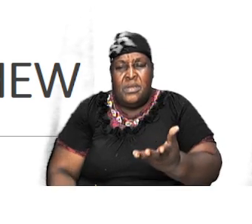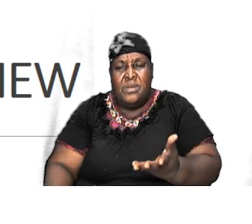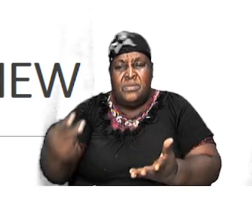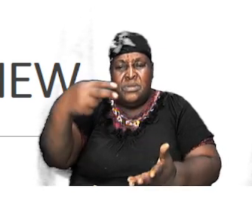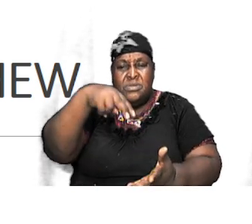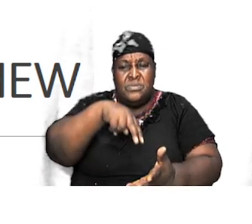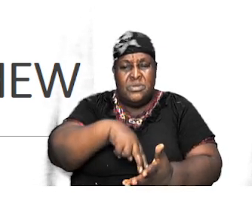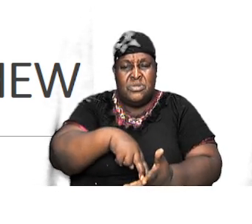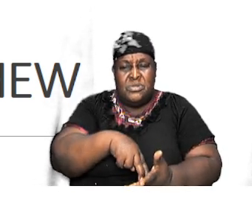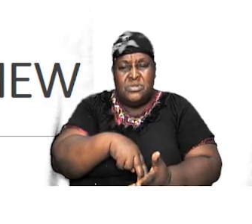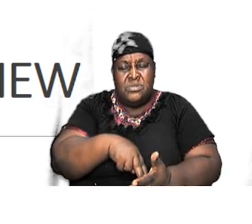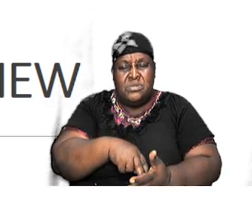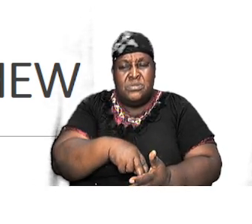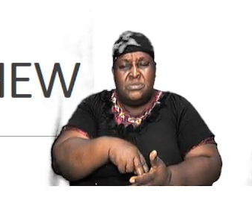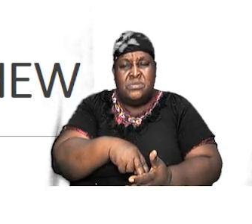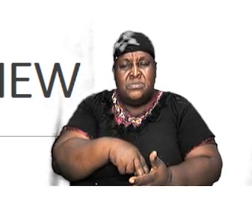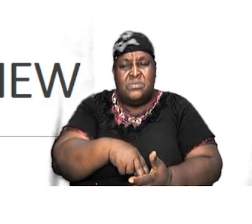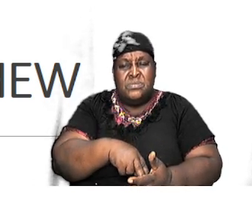Matthew 11,